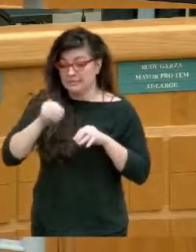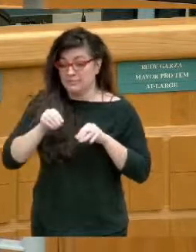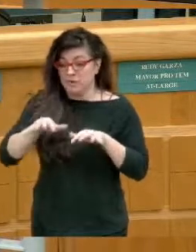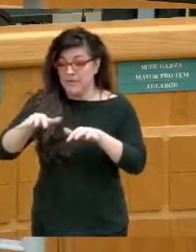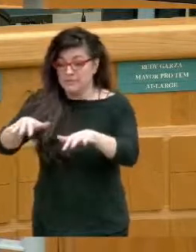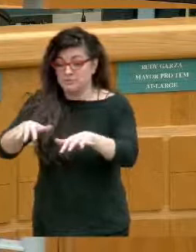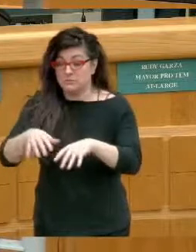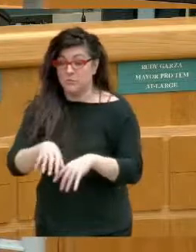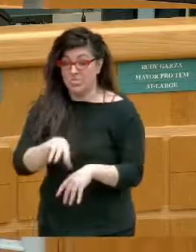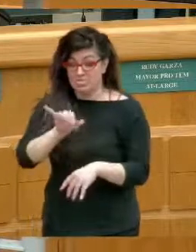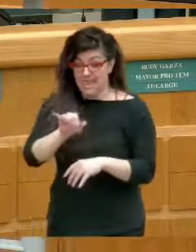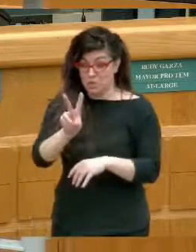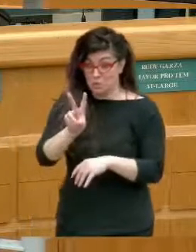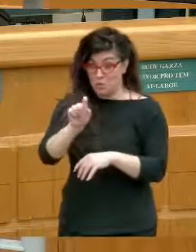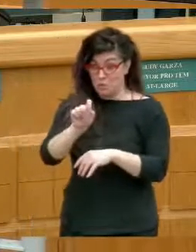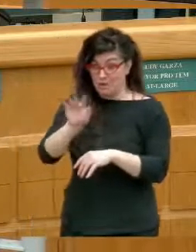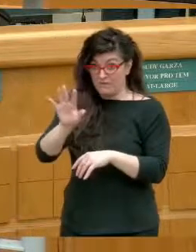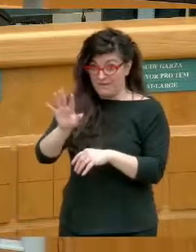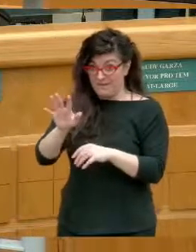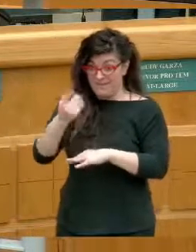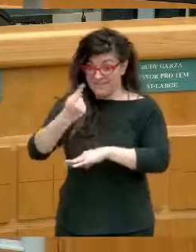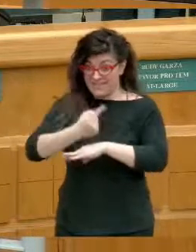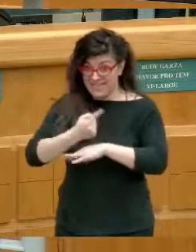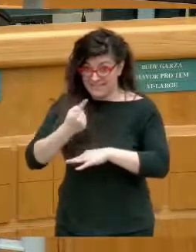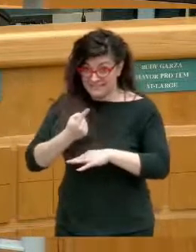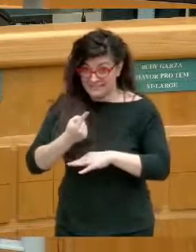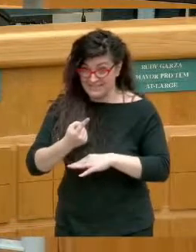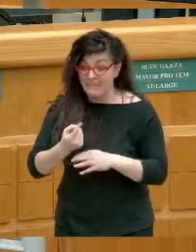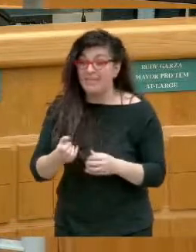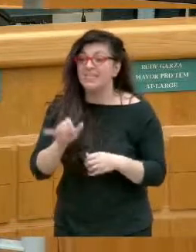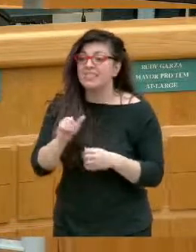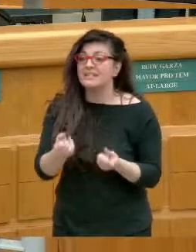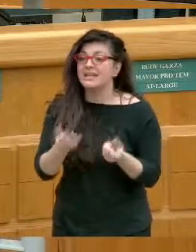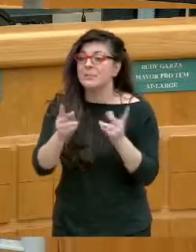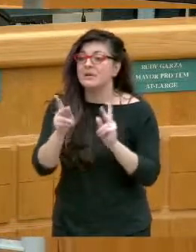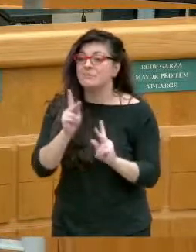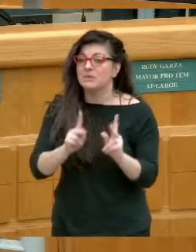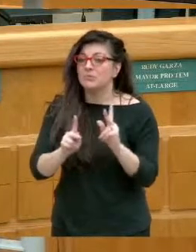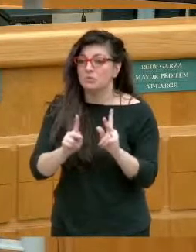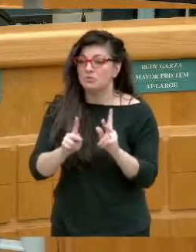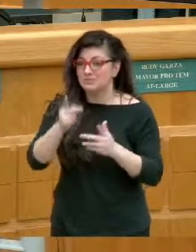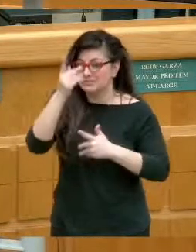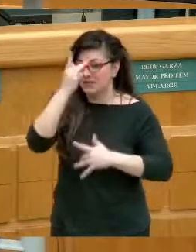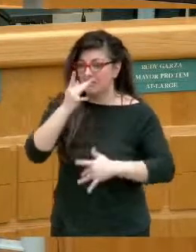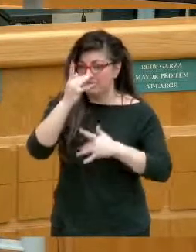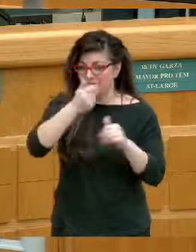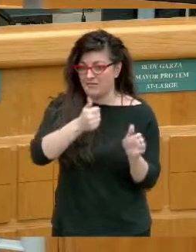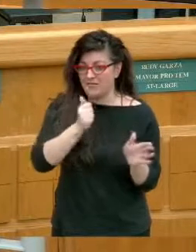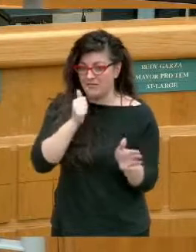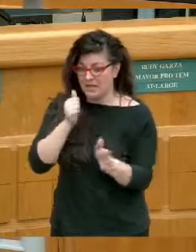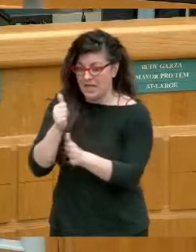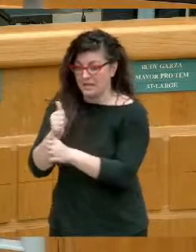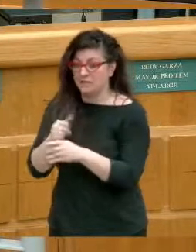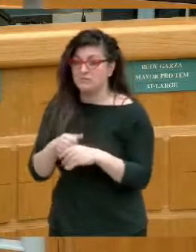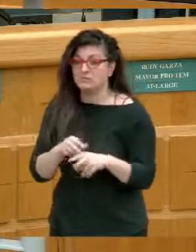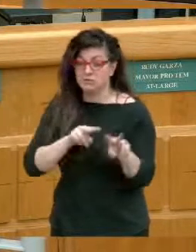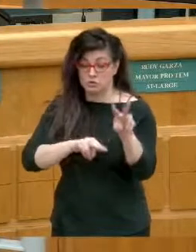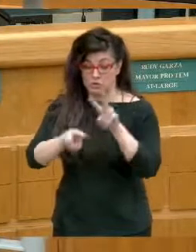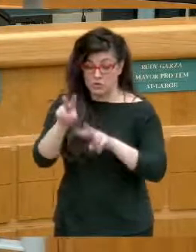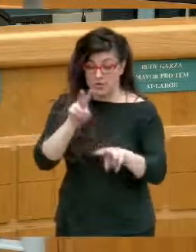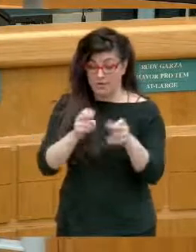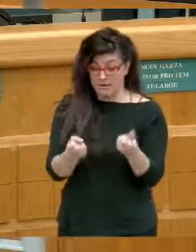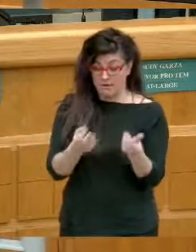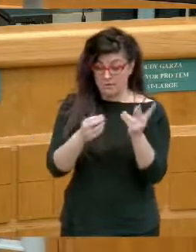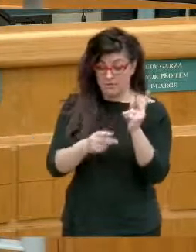in that 2.5 day window, these are the number of people that are in that window day by day. And when we look at something like the cumulative number of